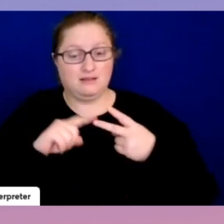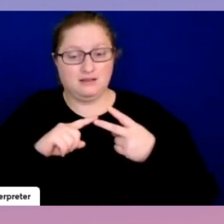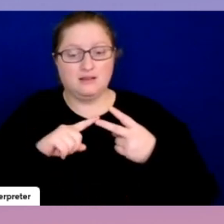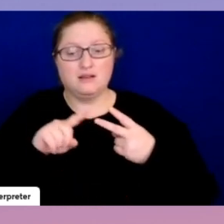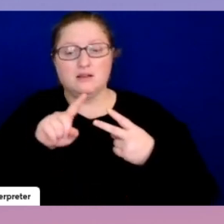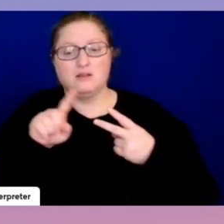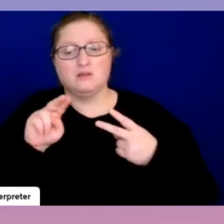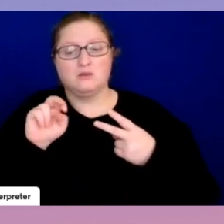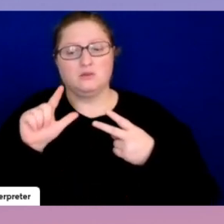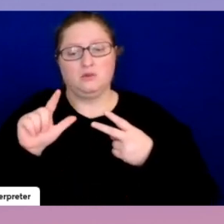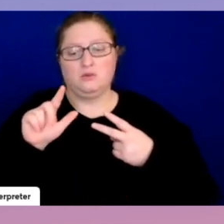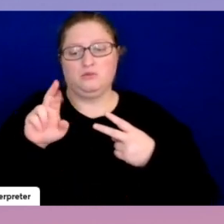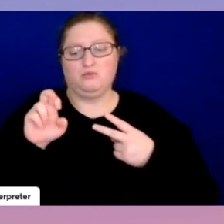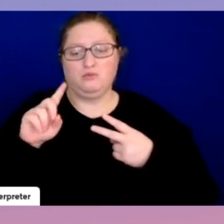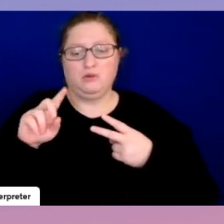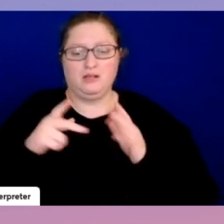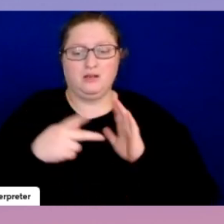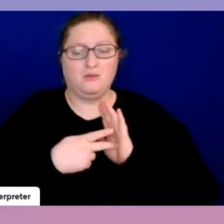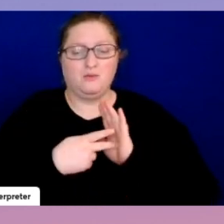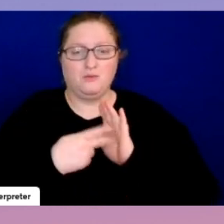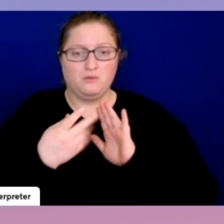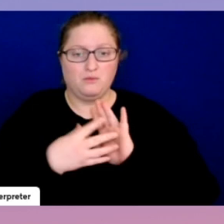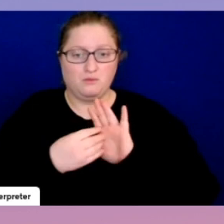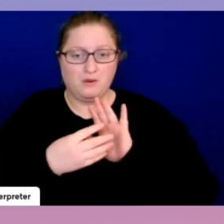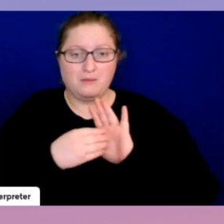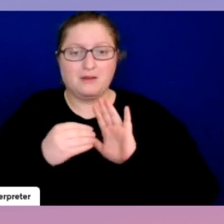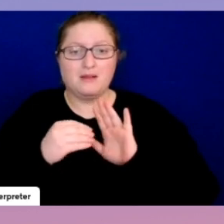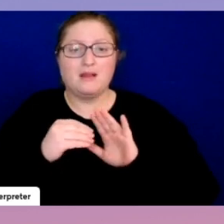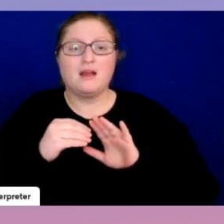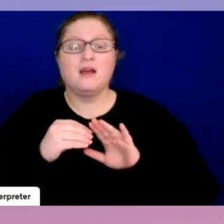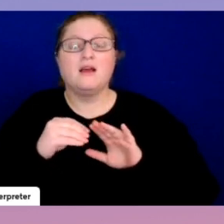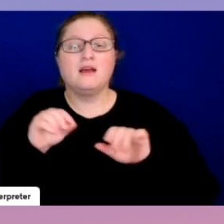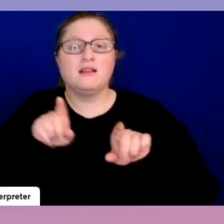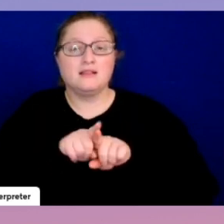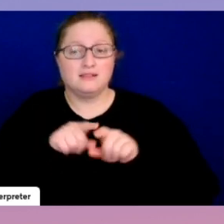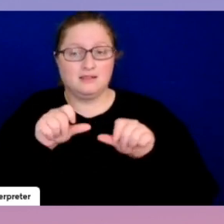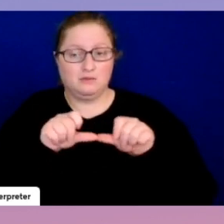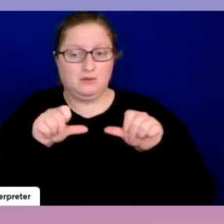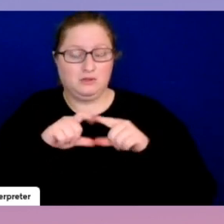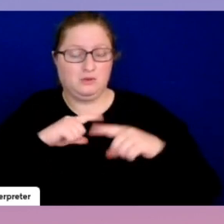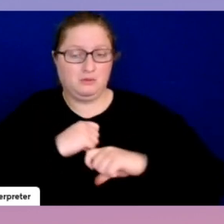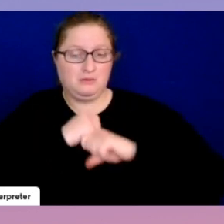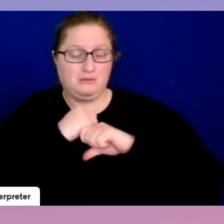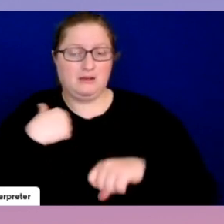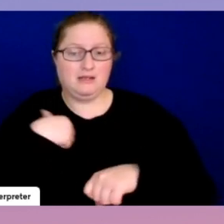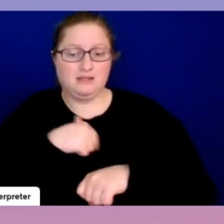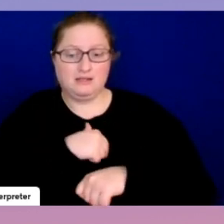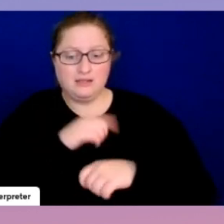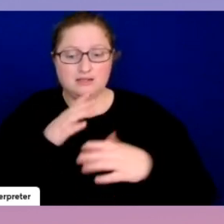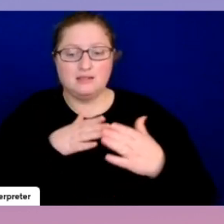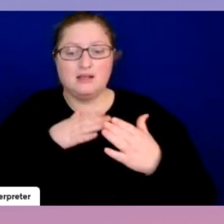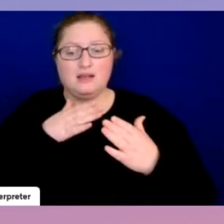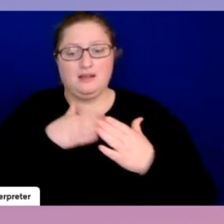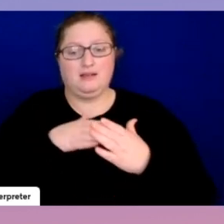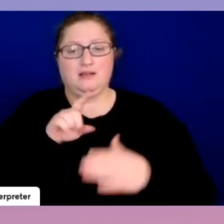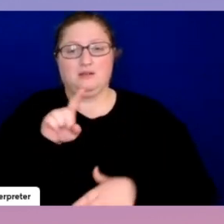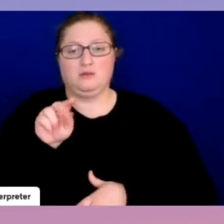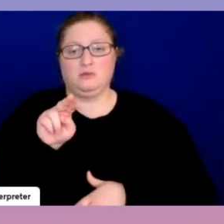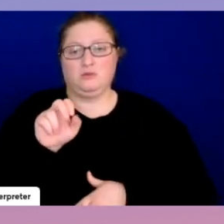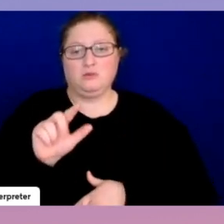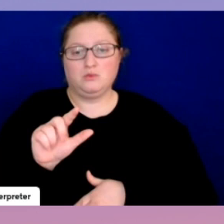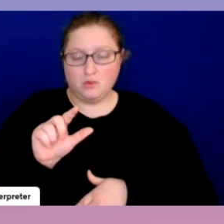an adjacent zone within the same region in order to protect us against a zonal outage. This covers